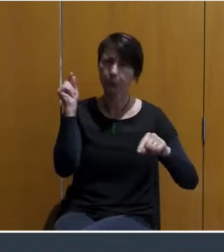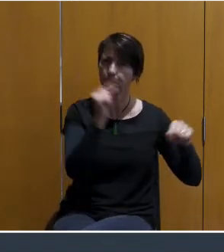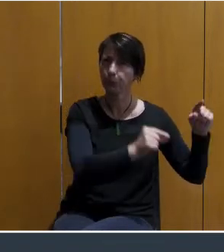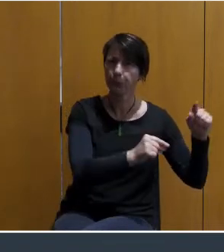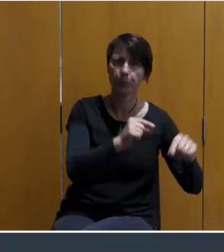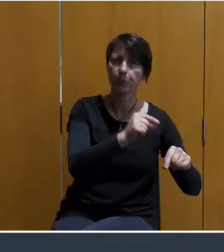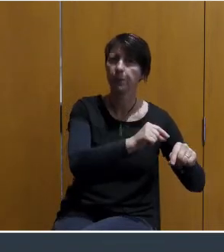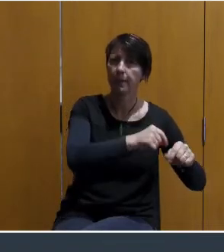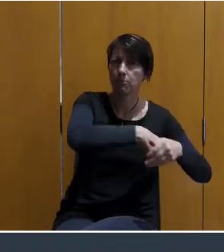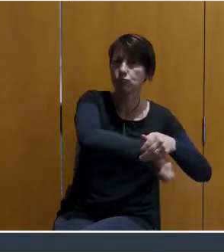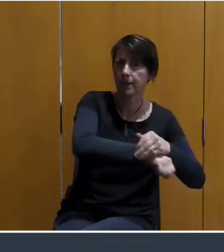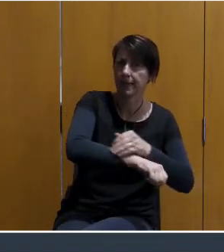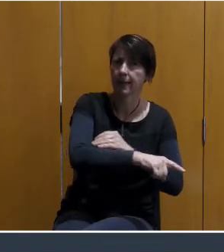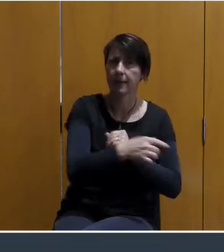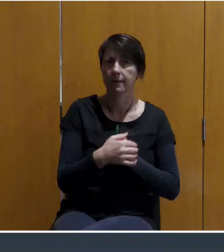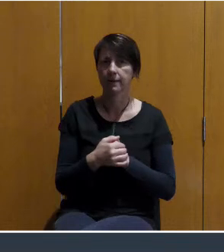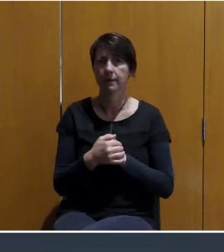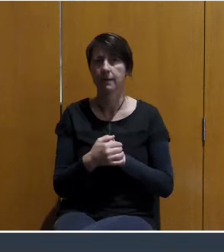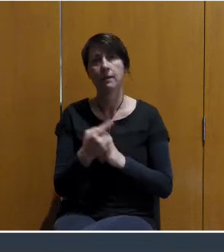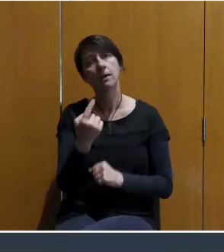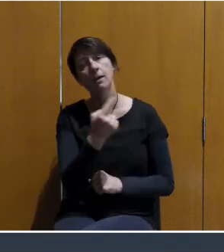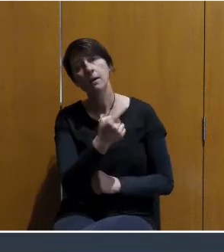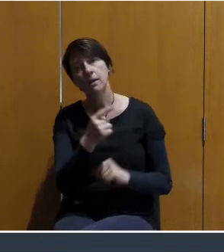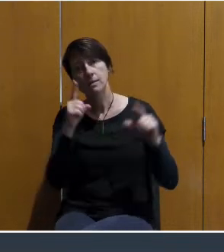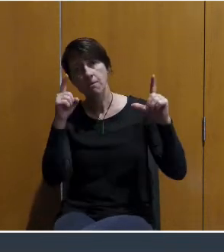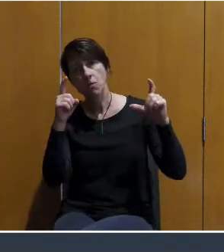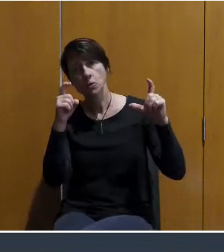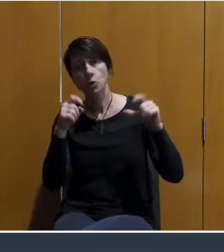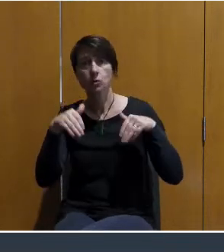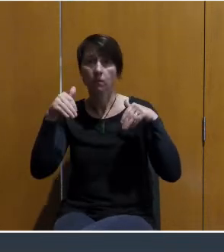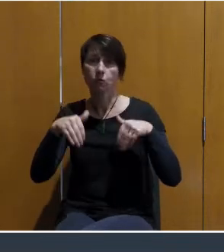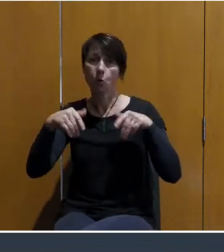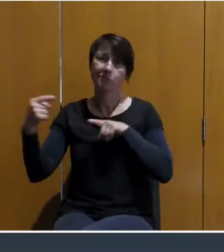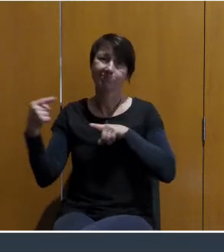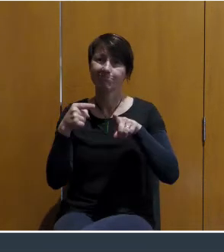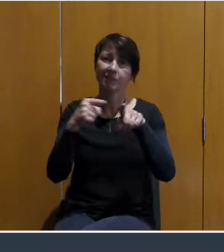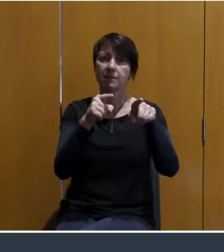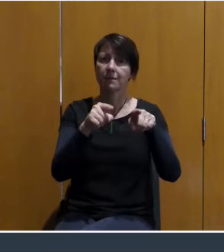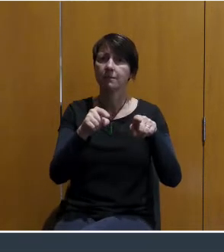Just a few photos of dogs chasing birds, just general ones.